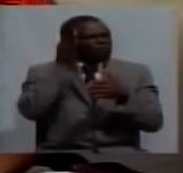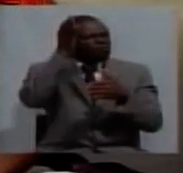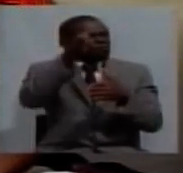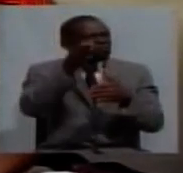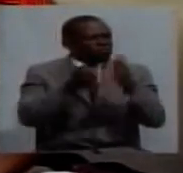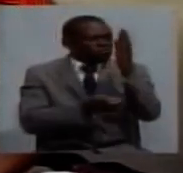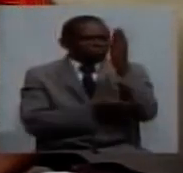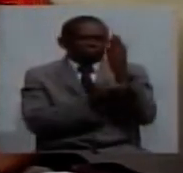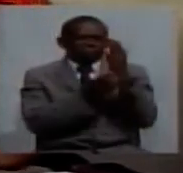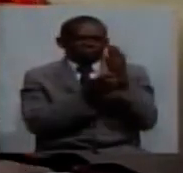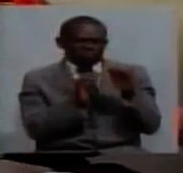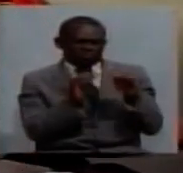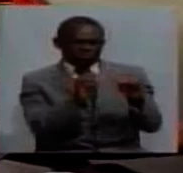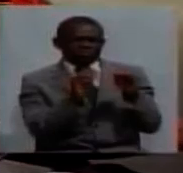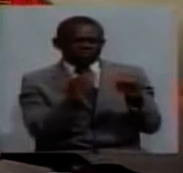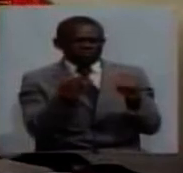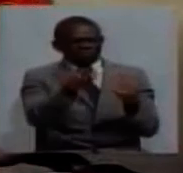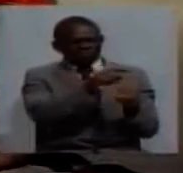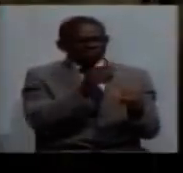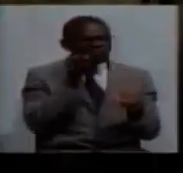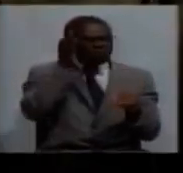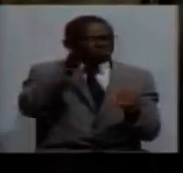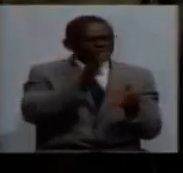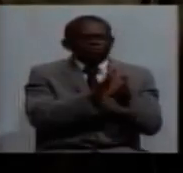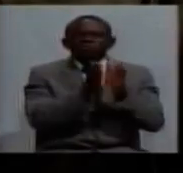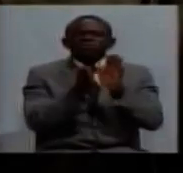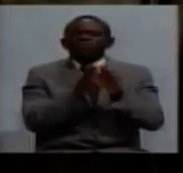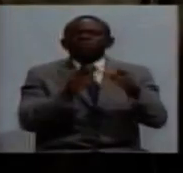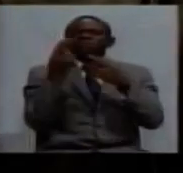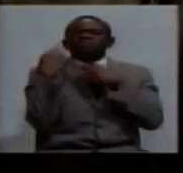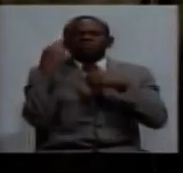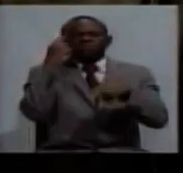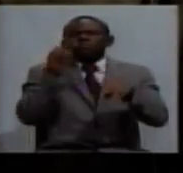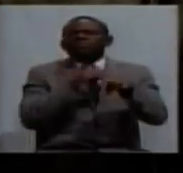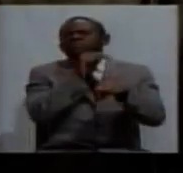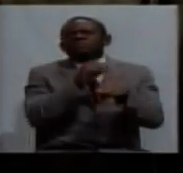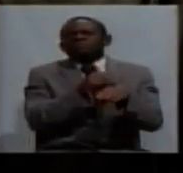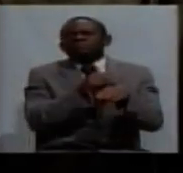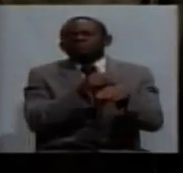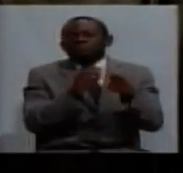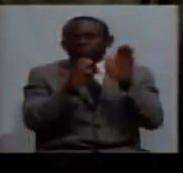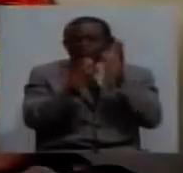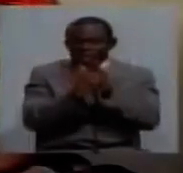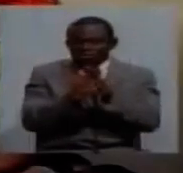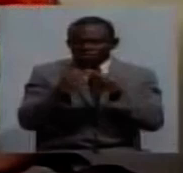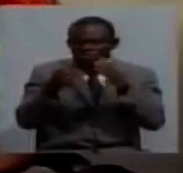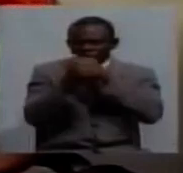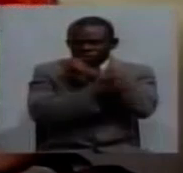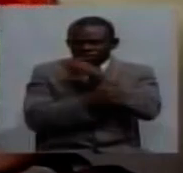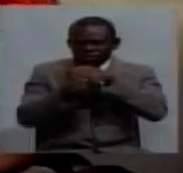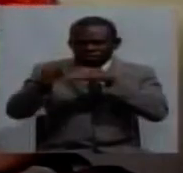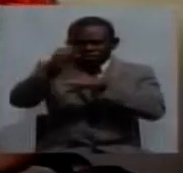on national values. I mean, we all talk about Singapore. And we are saying, oh, Singapore had the same GDP as Zambia at